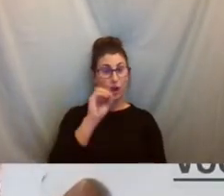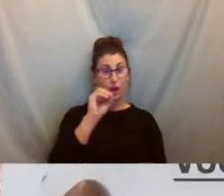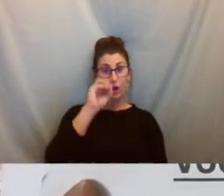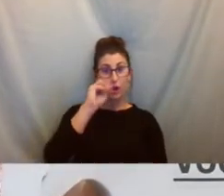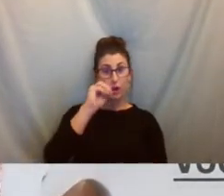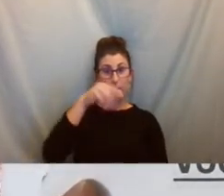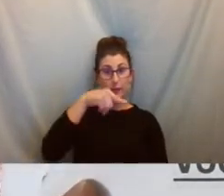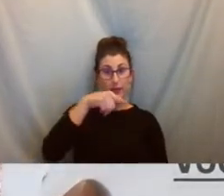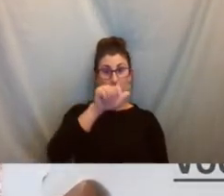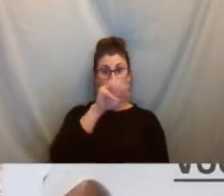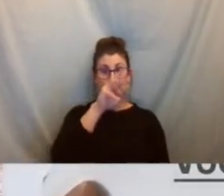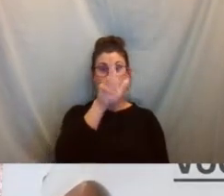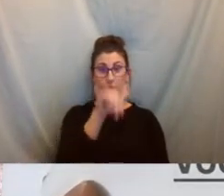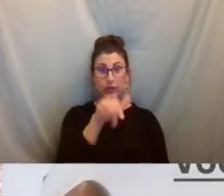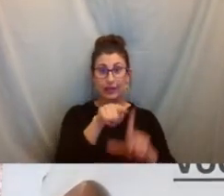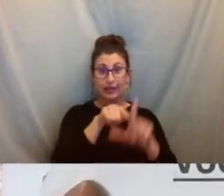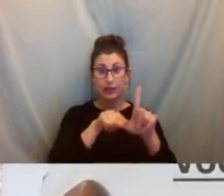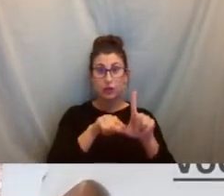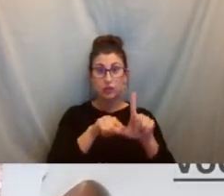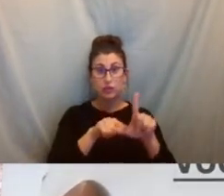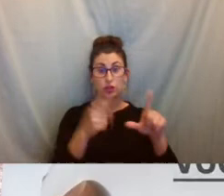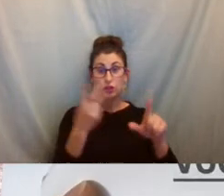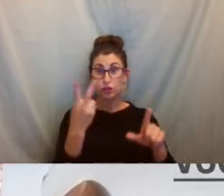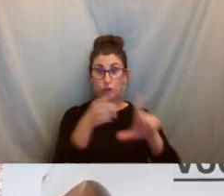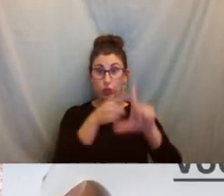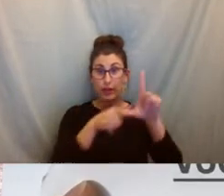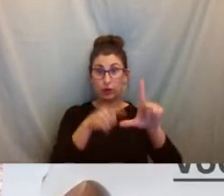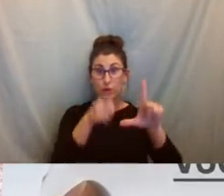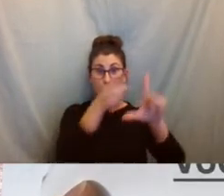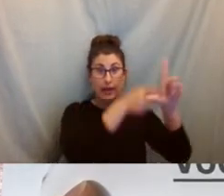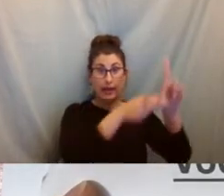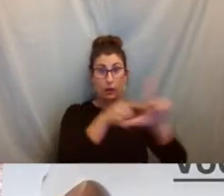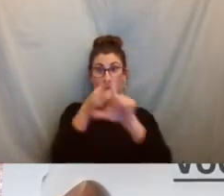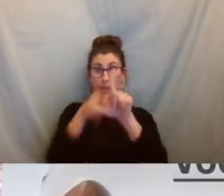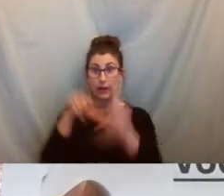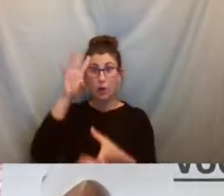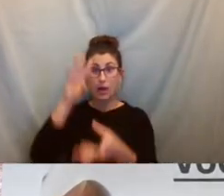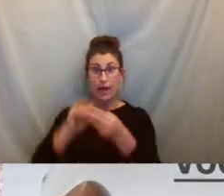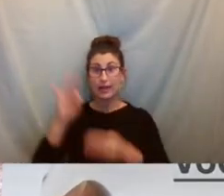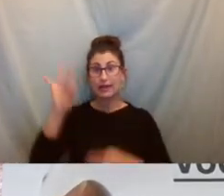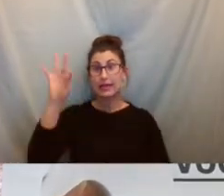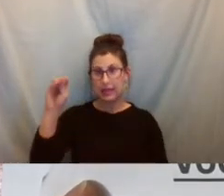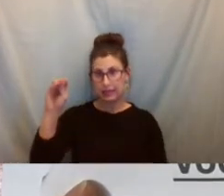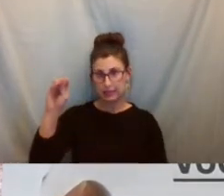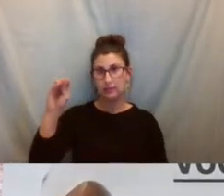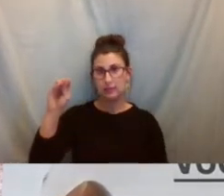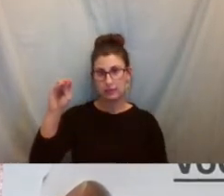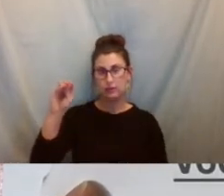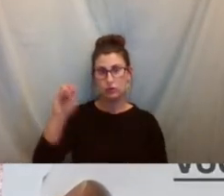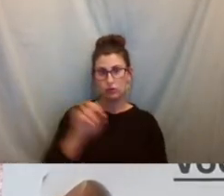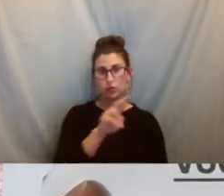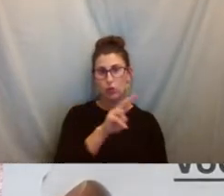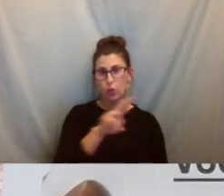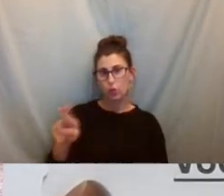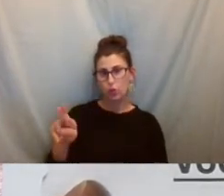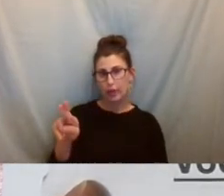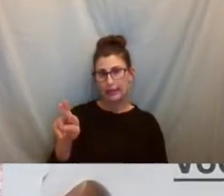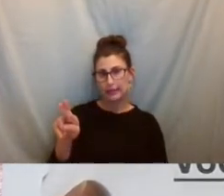Complementary angles are two angles that add up to 90 degrees. All right, a right angle is 90